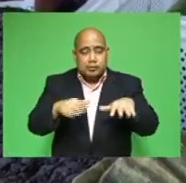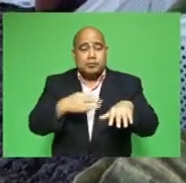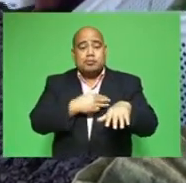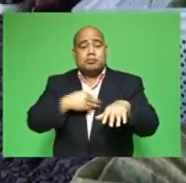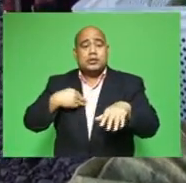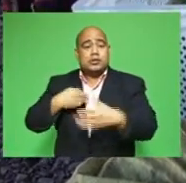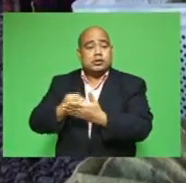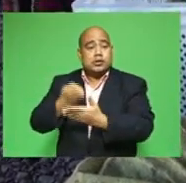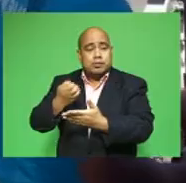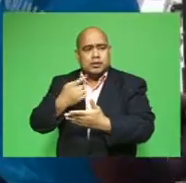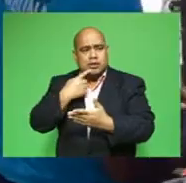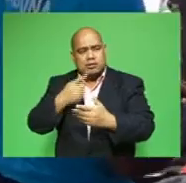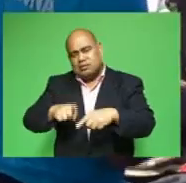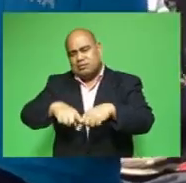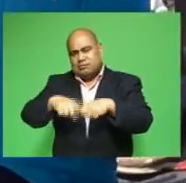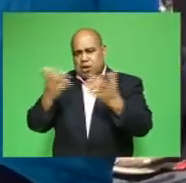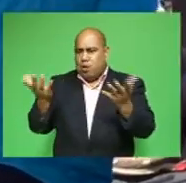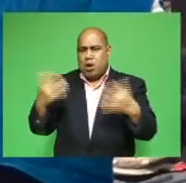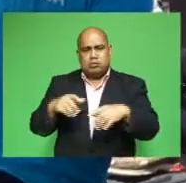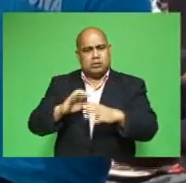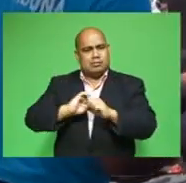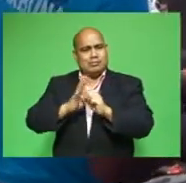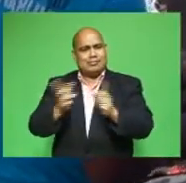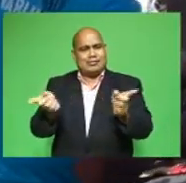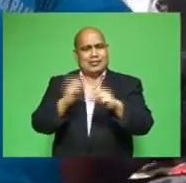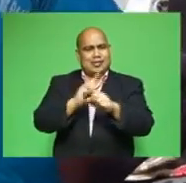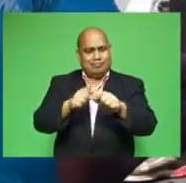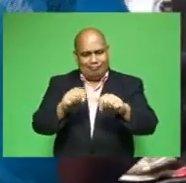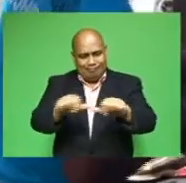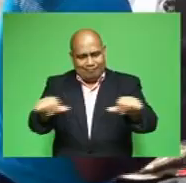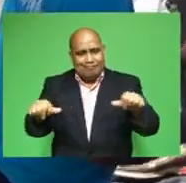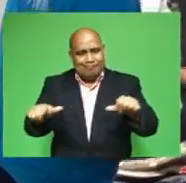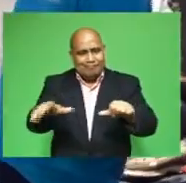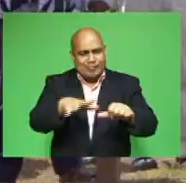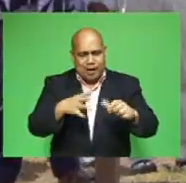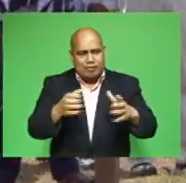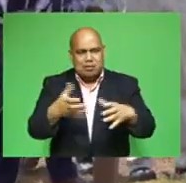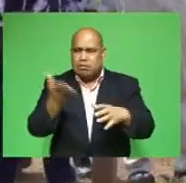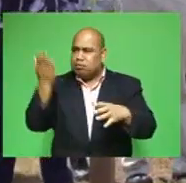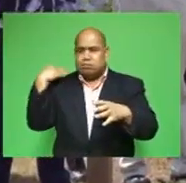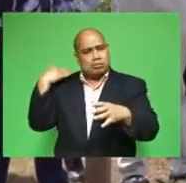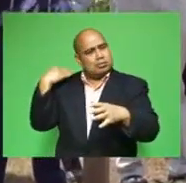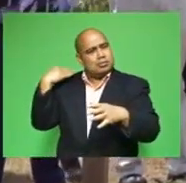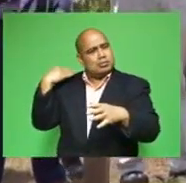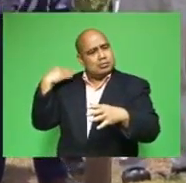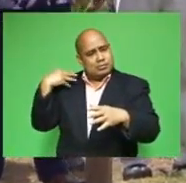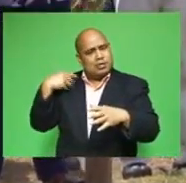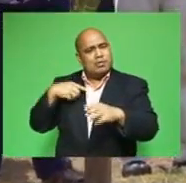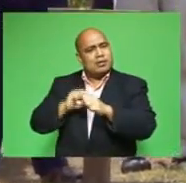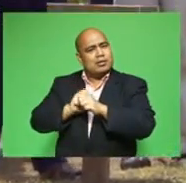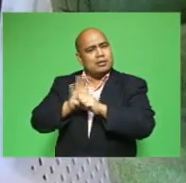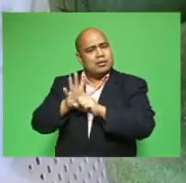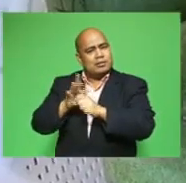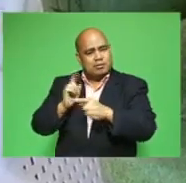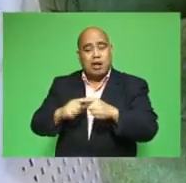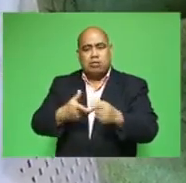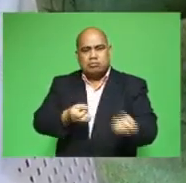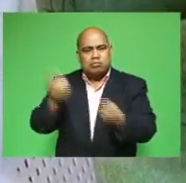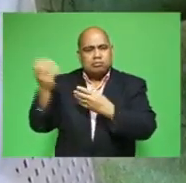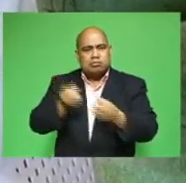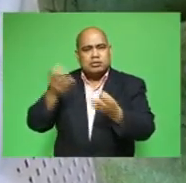sector in the last 2 years. He adds the agriculture sector is a key component of the export market. Pranita